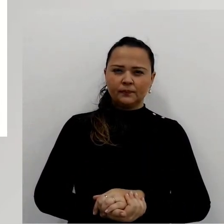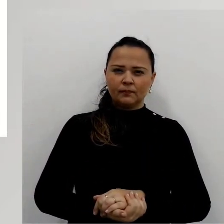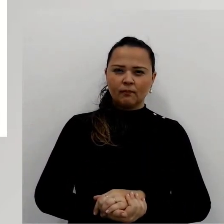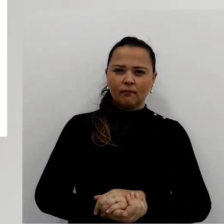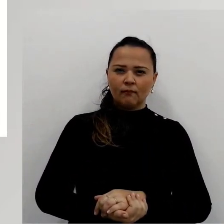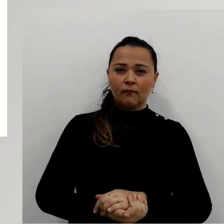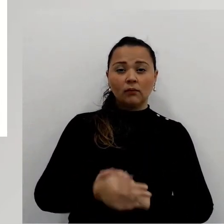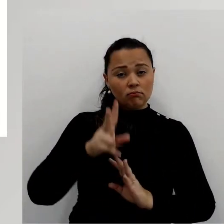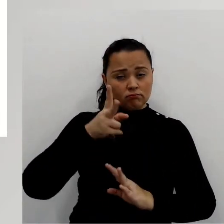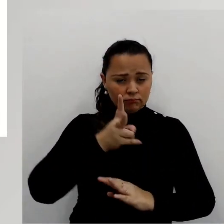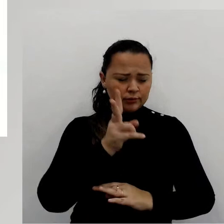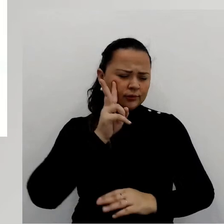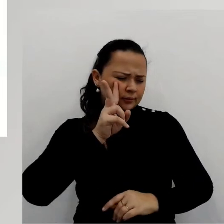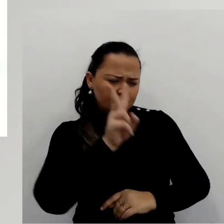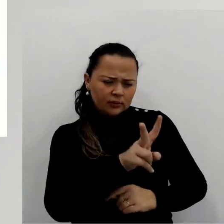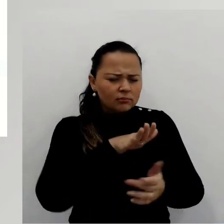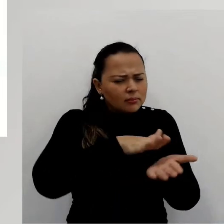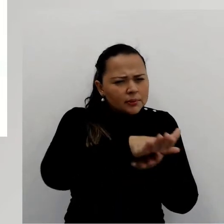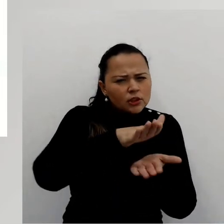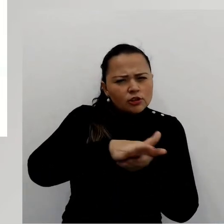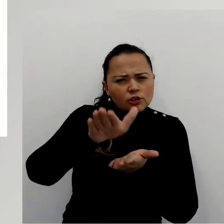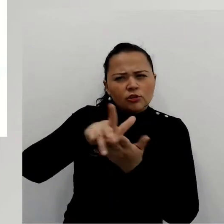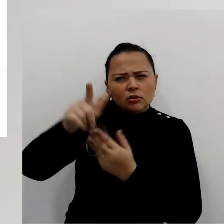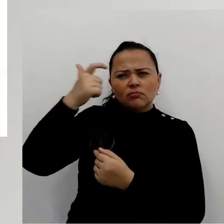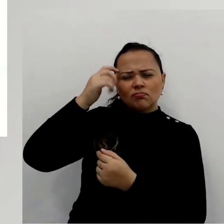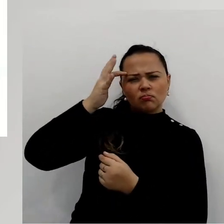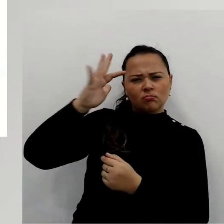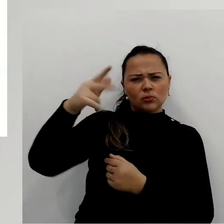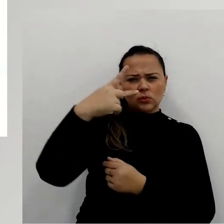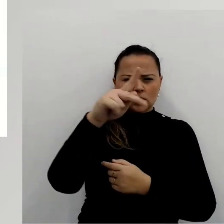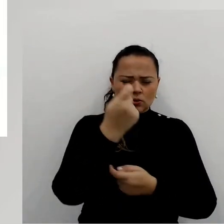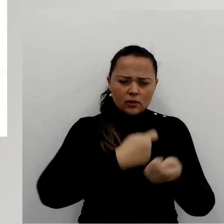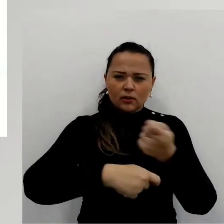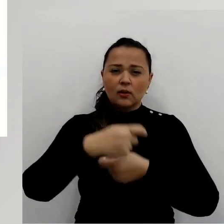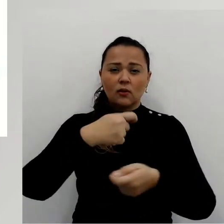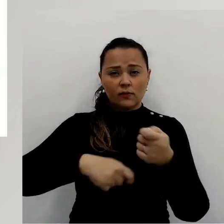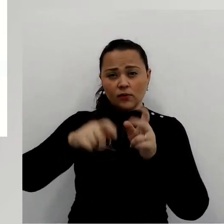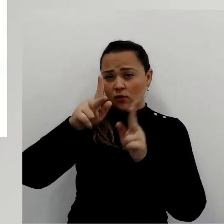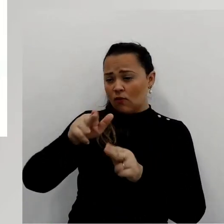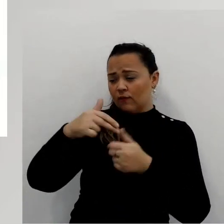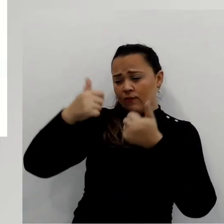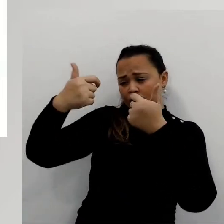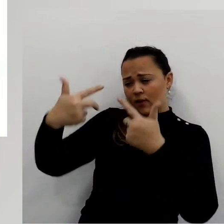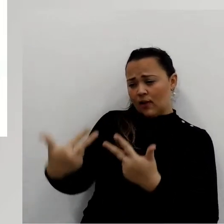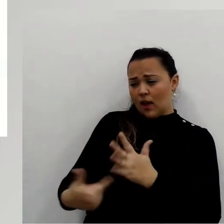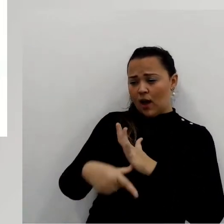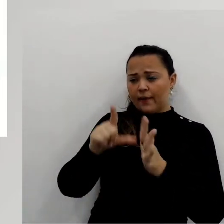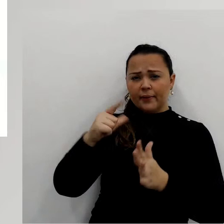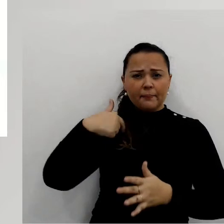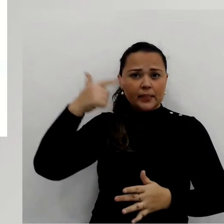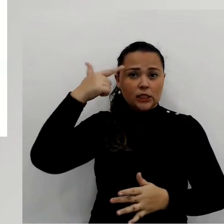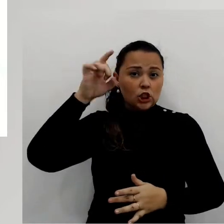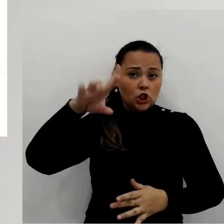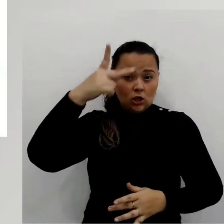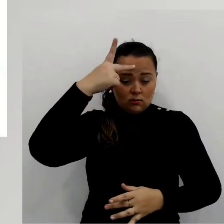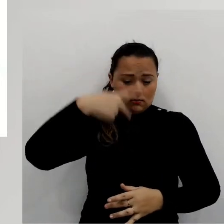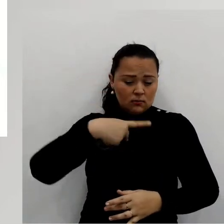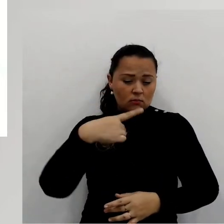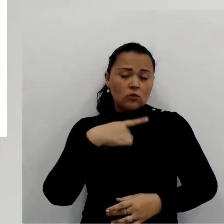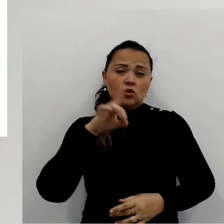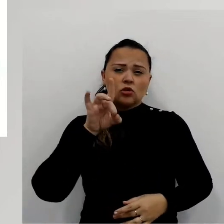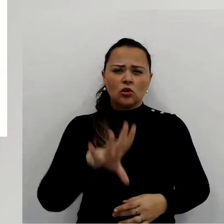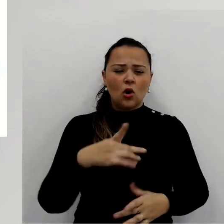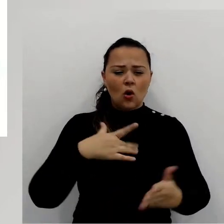about their business, that's all they did. They thought about their business. The reality is that today you have to think about your client's business as